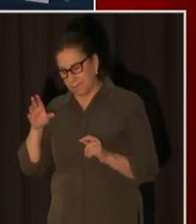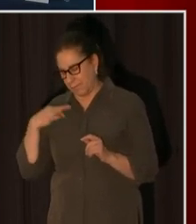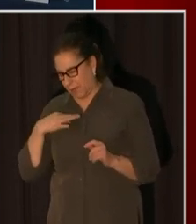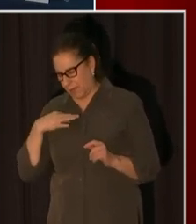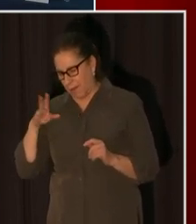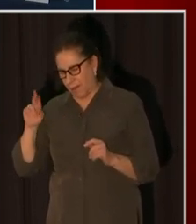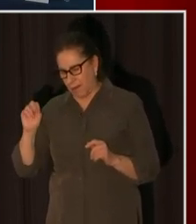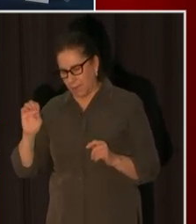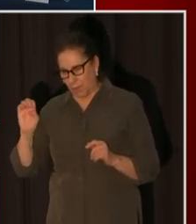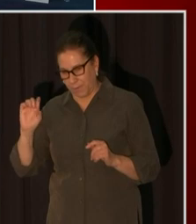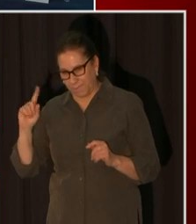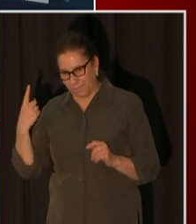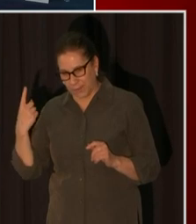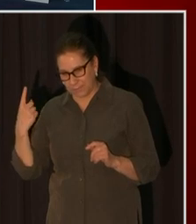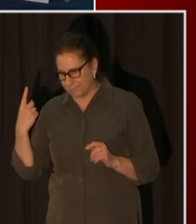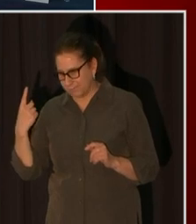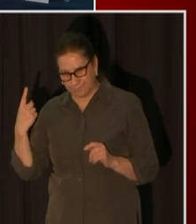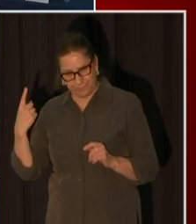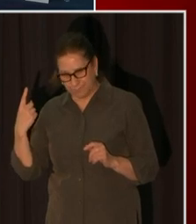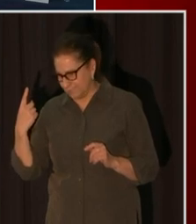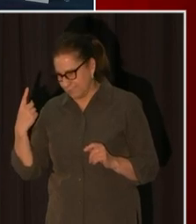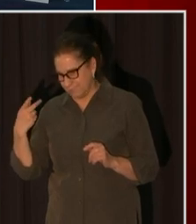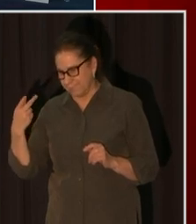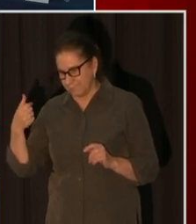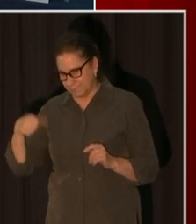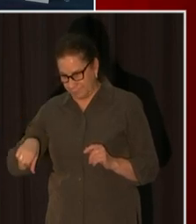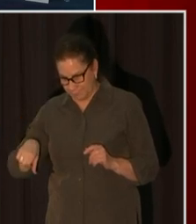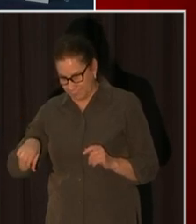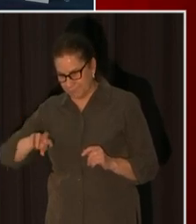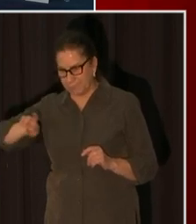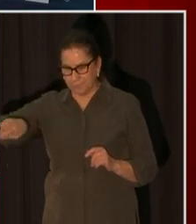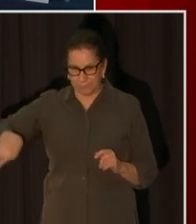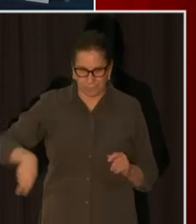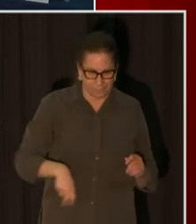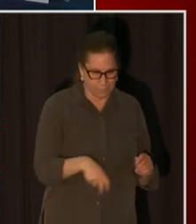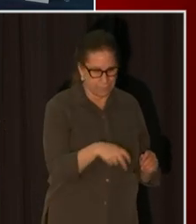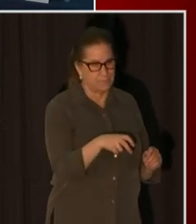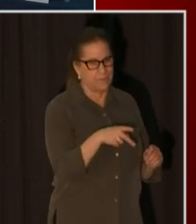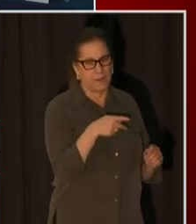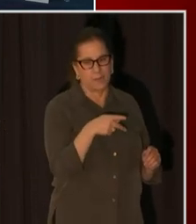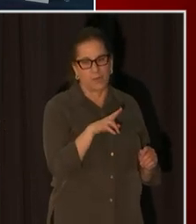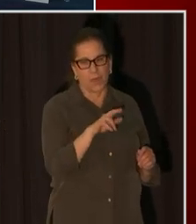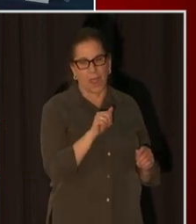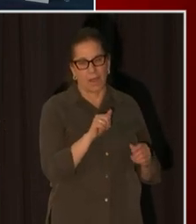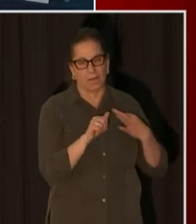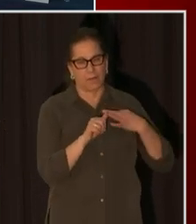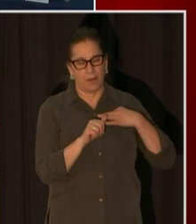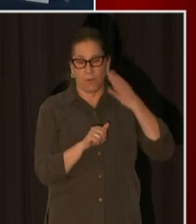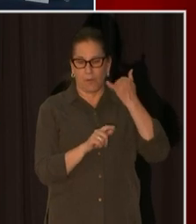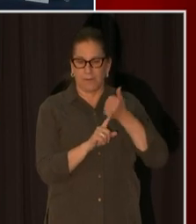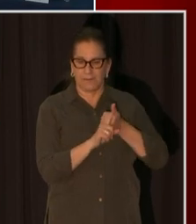never received a response. We'll go to Director Marcy. Deputy Mayor, Yes. can I take this?